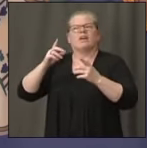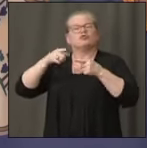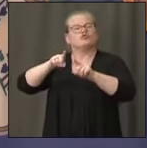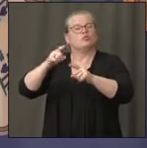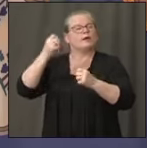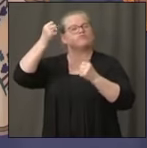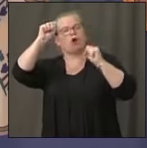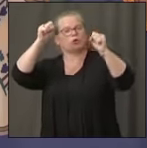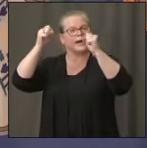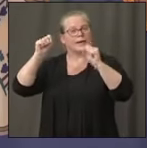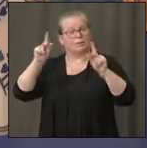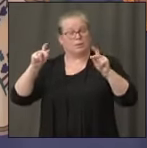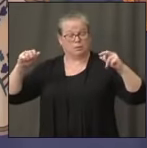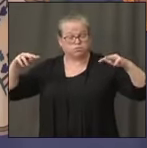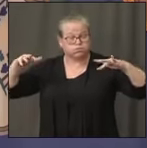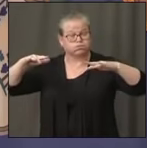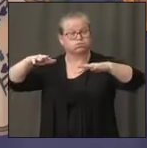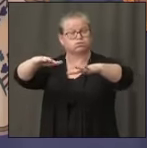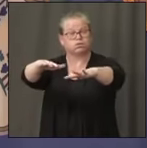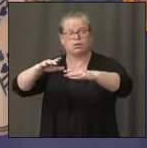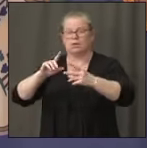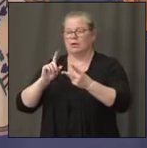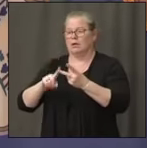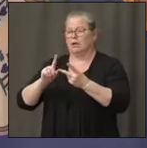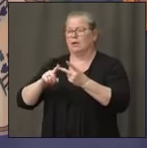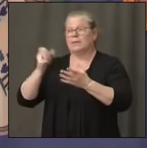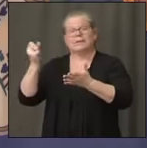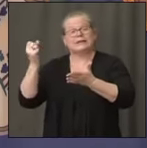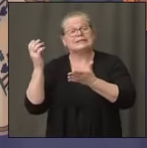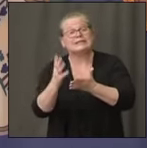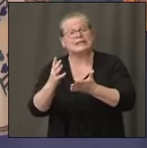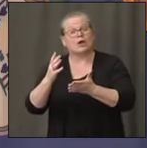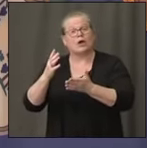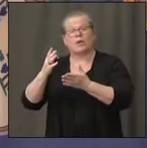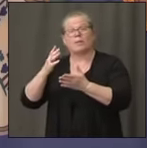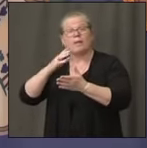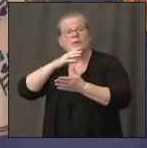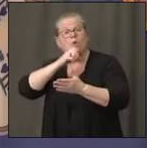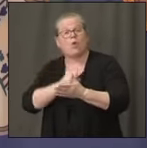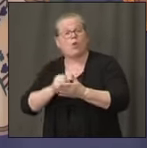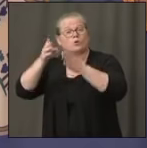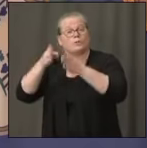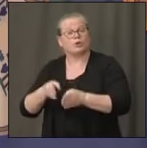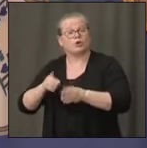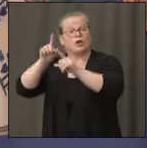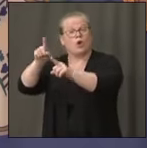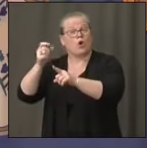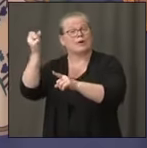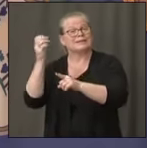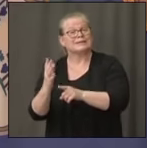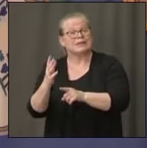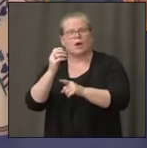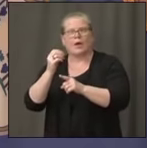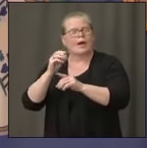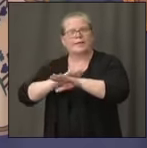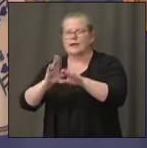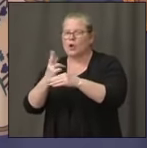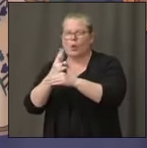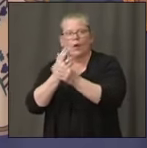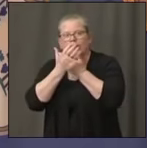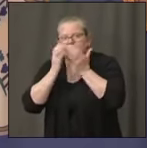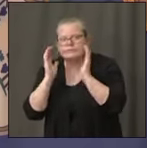mask. I worry about some potential hotspots there. I worry about the congested neighborhoods, those that are more densely packed, where